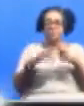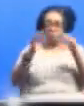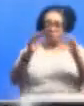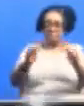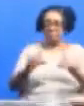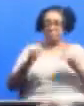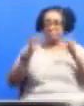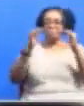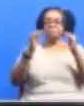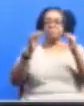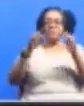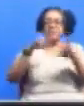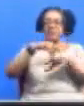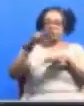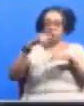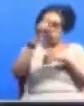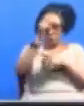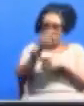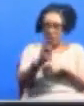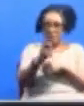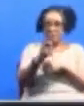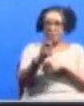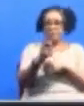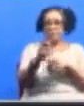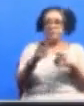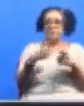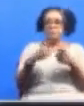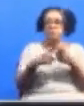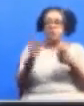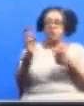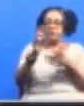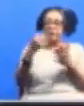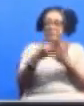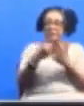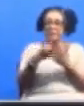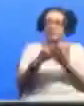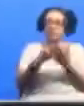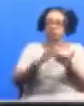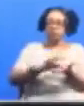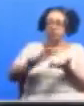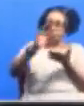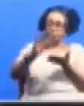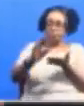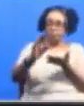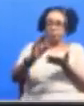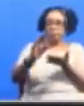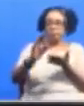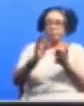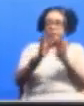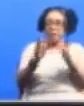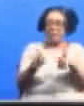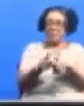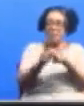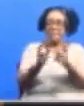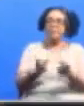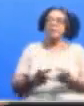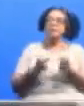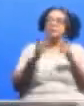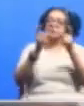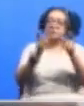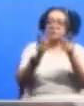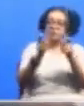national honors, na tutatafuta pesa tukupatia hadharani kama zawadi ili tukuweke